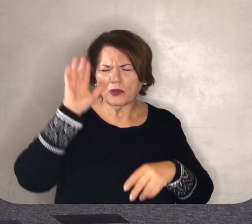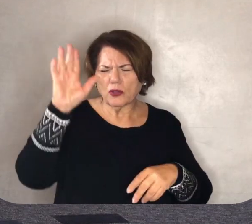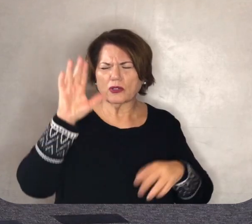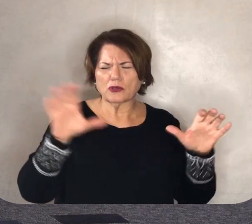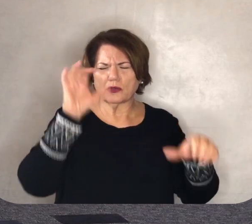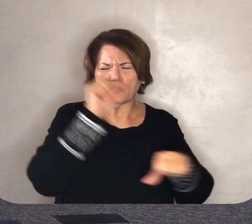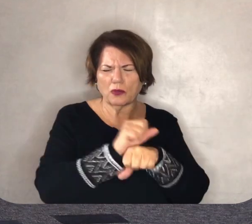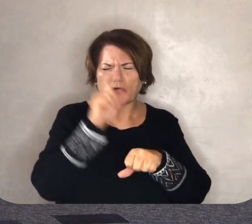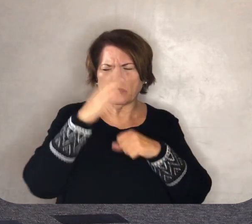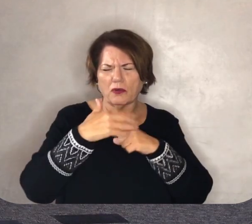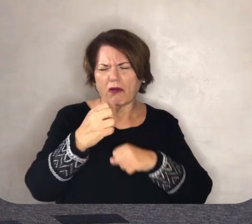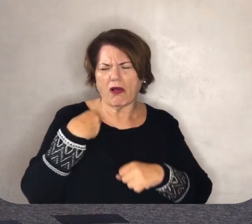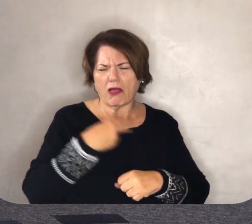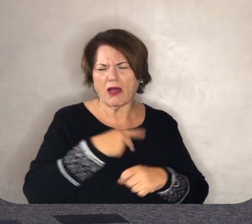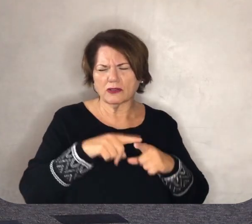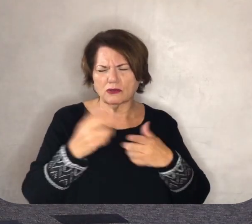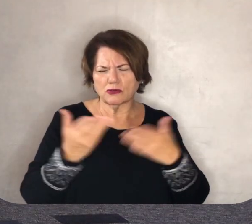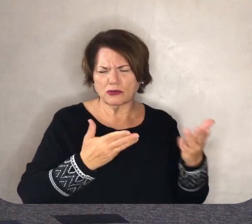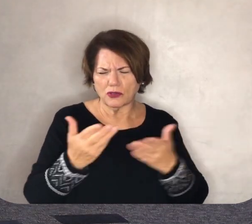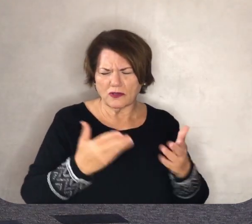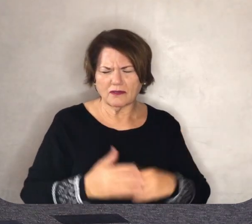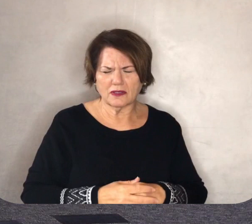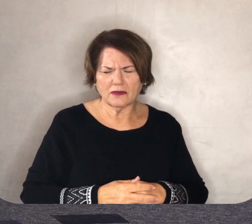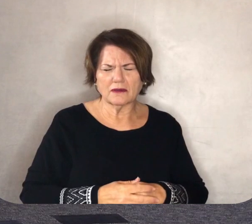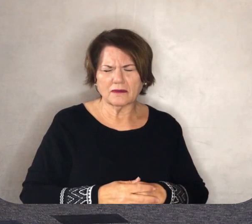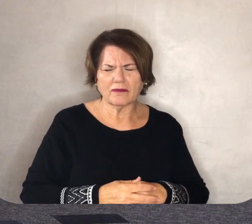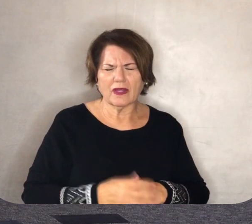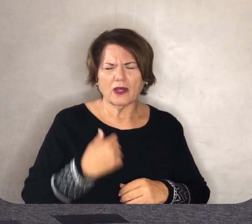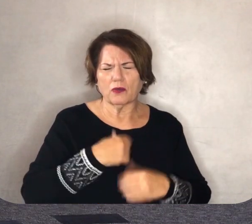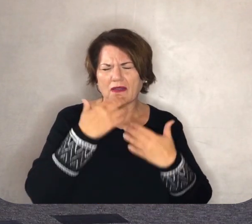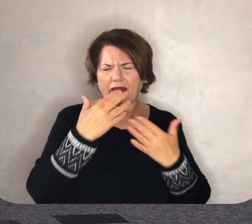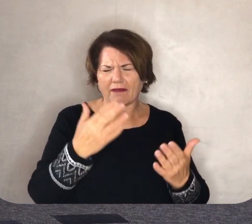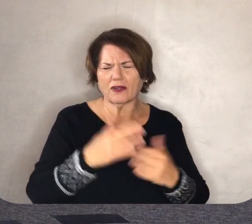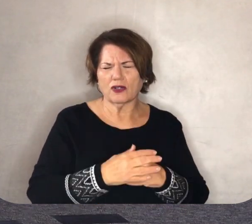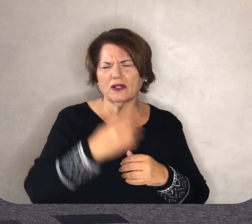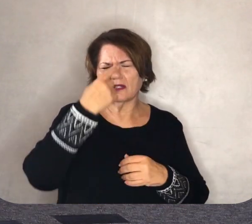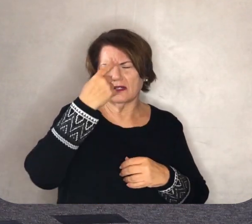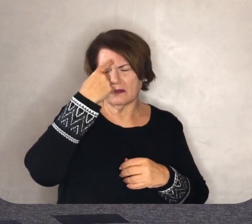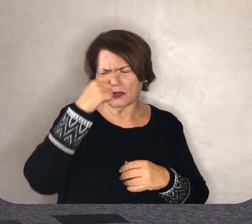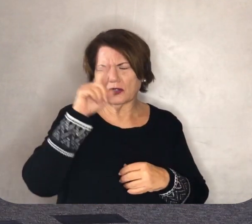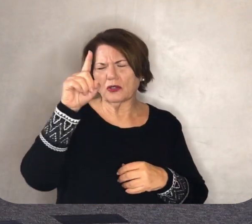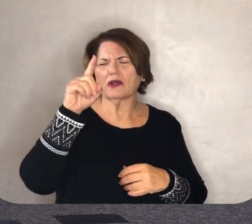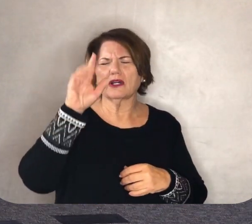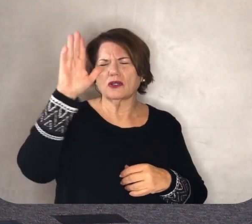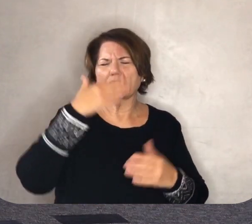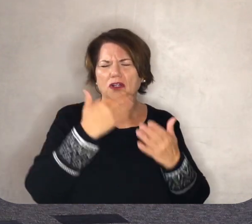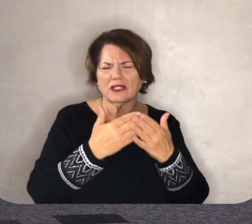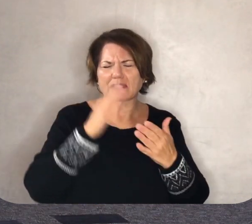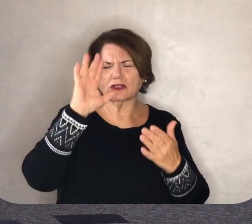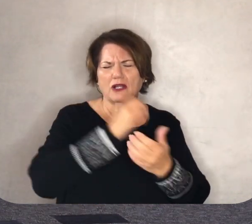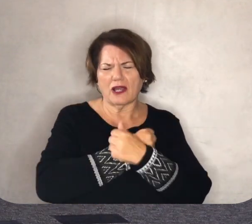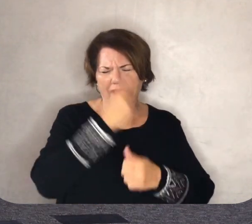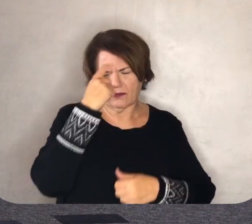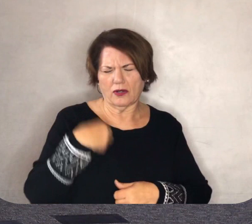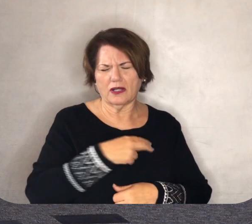that you call us to. Lord, we're just thankful. We're thankful to you and for your goodness to us and your love for us. And we